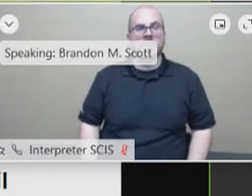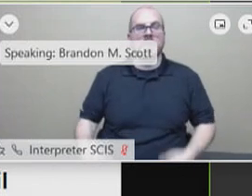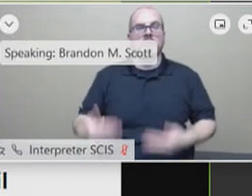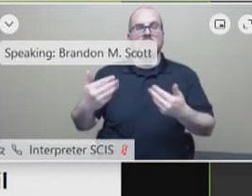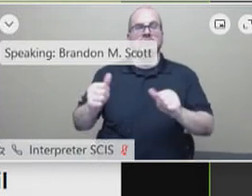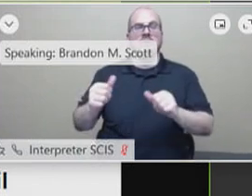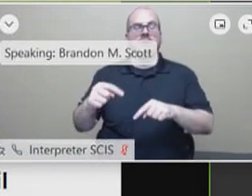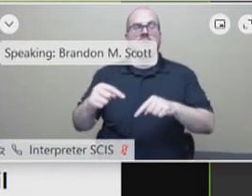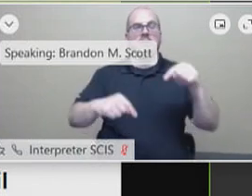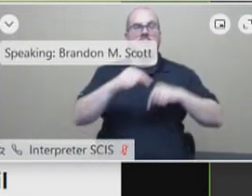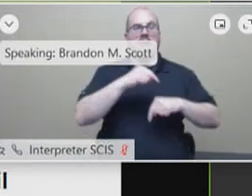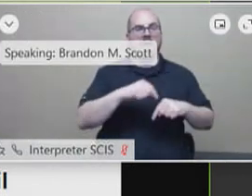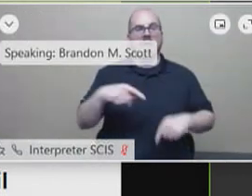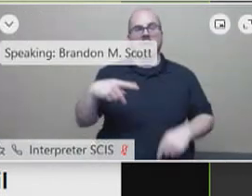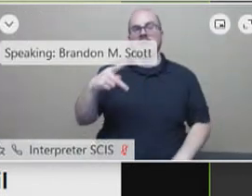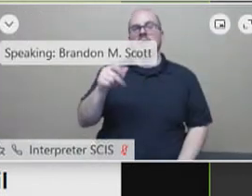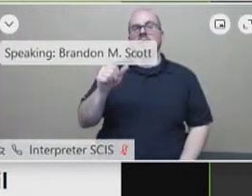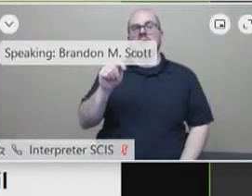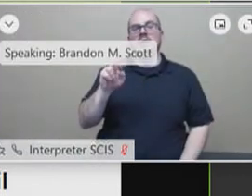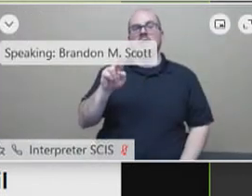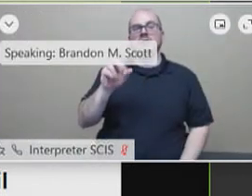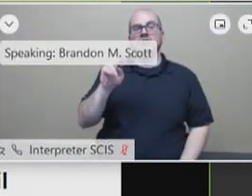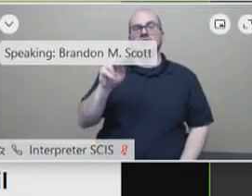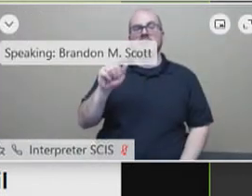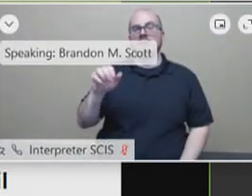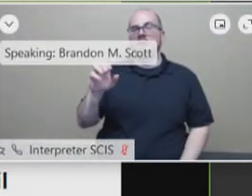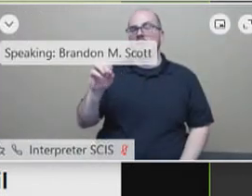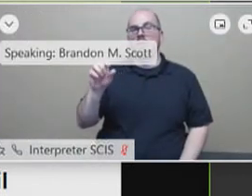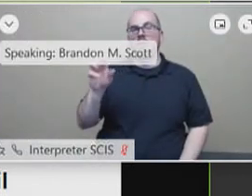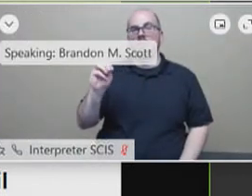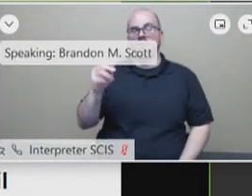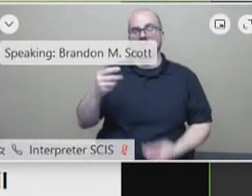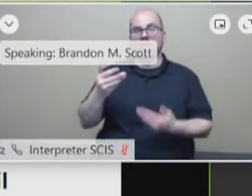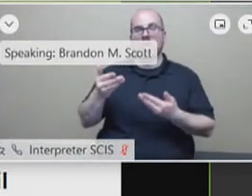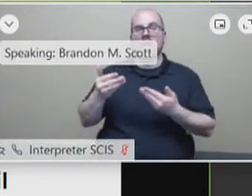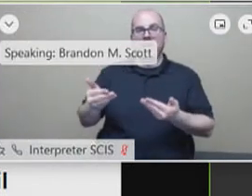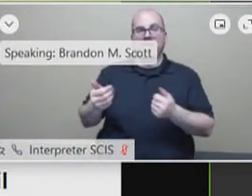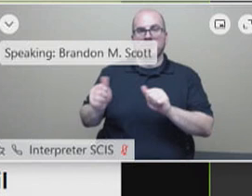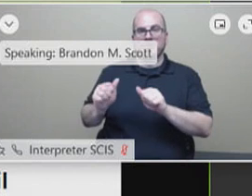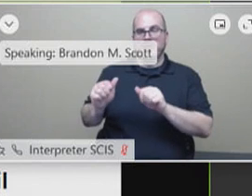to Katrina Odom. Katrina, we're going to try you again.